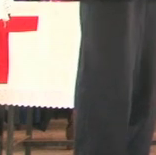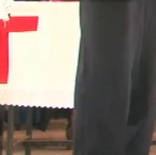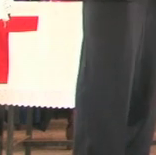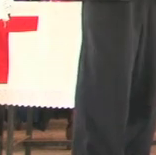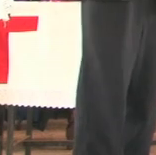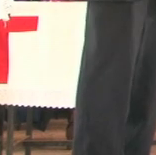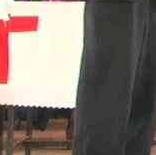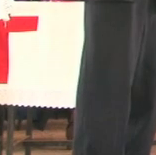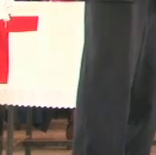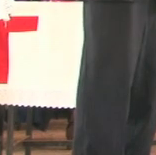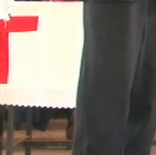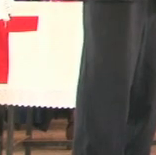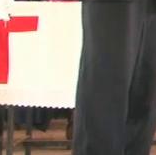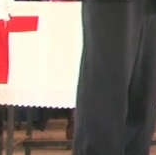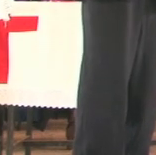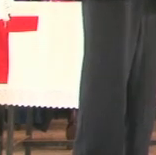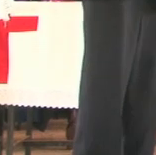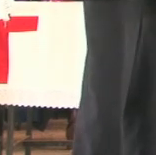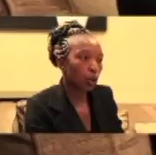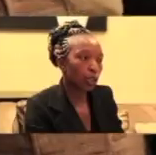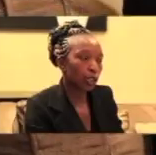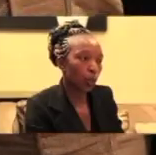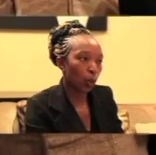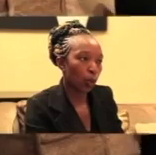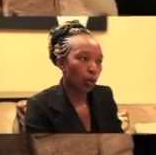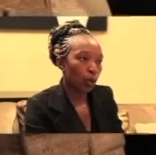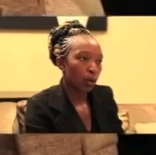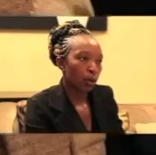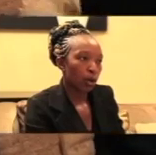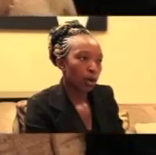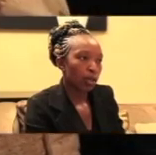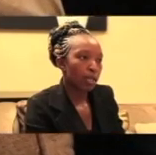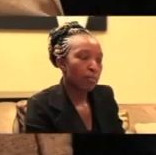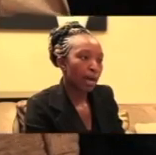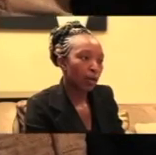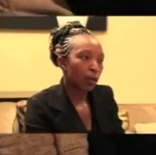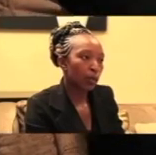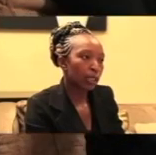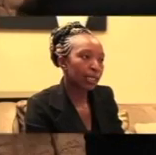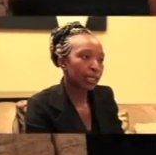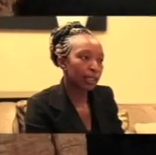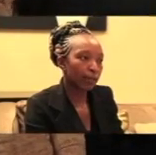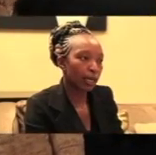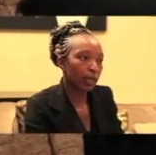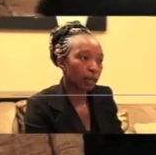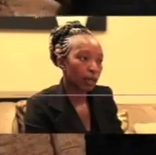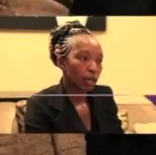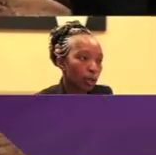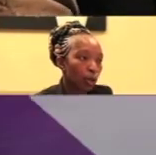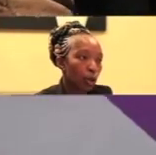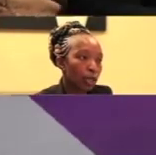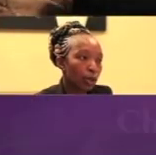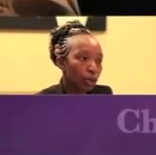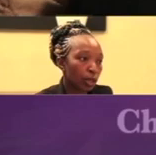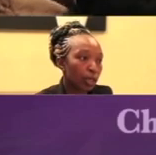mtaenda. Sasa yeye nishapata wangu. God saw. The man was really suffering.